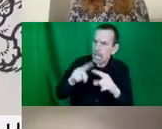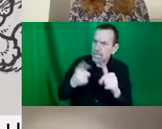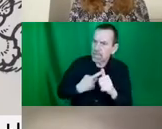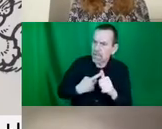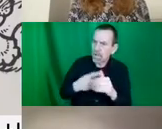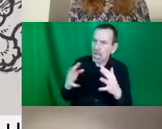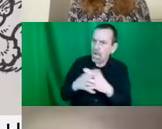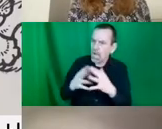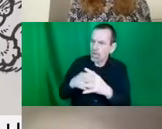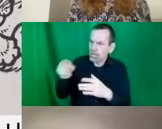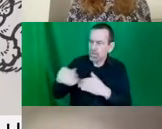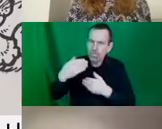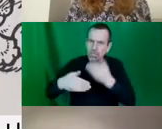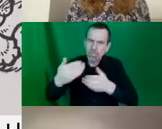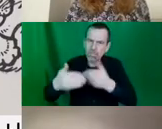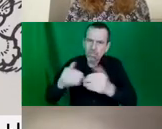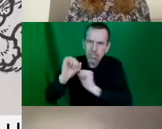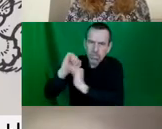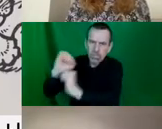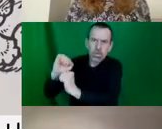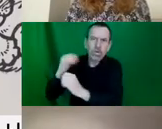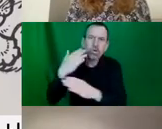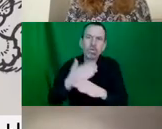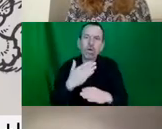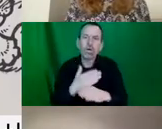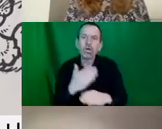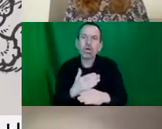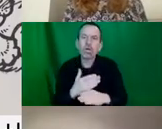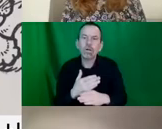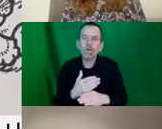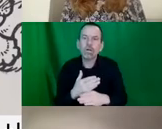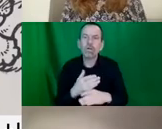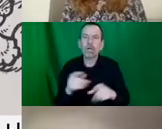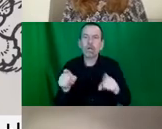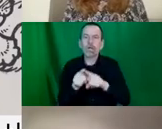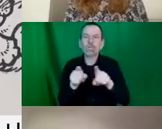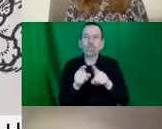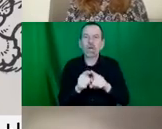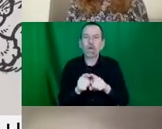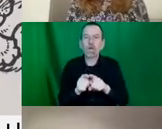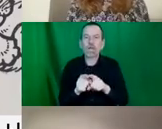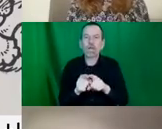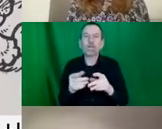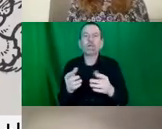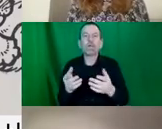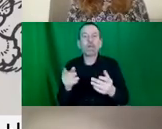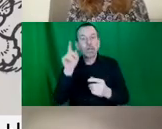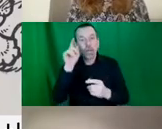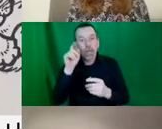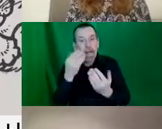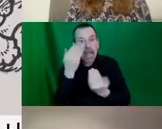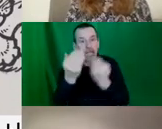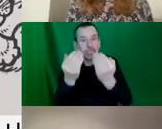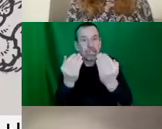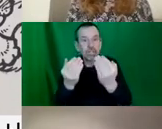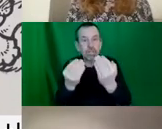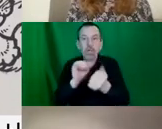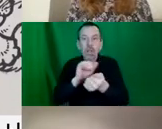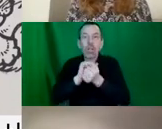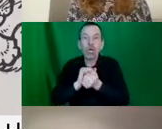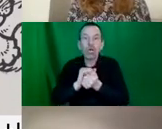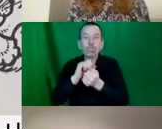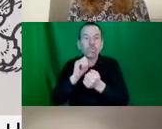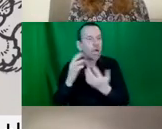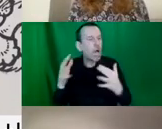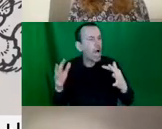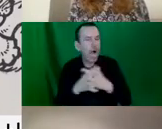rest of exhibitions and loans department. I also saw the predictions of how exhibitions and loans would look in a post-pandemic world,